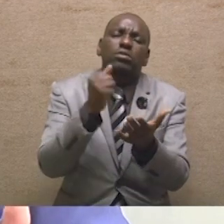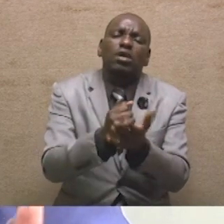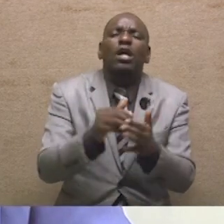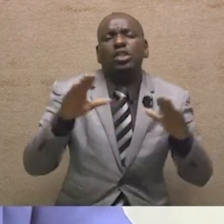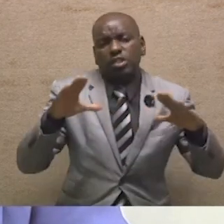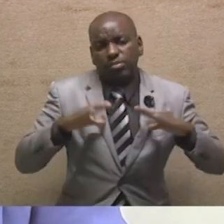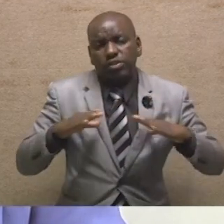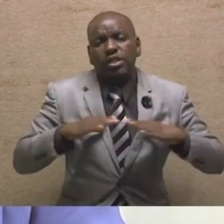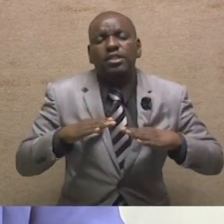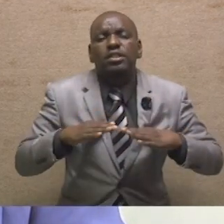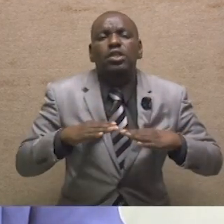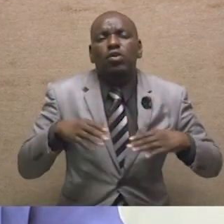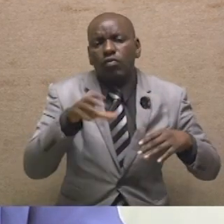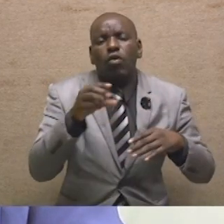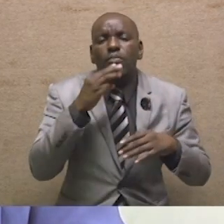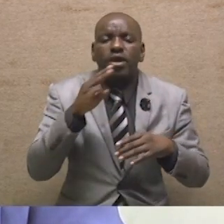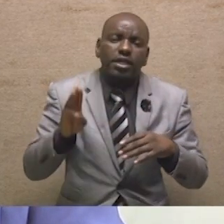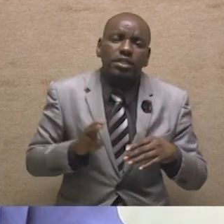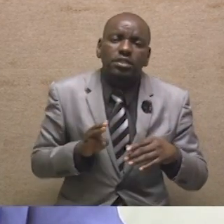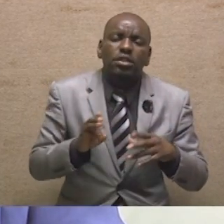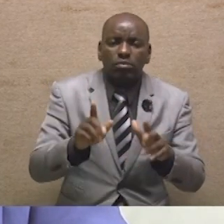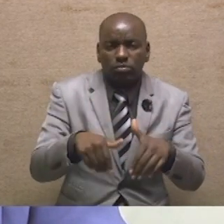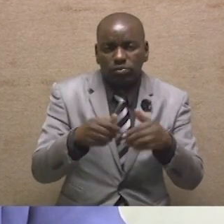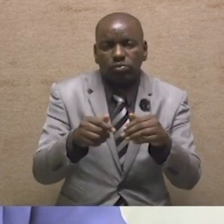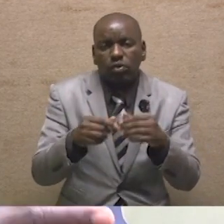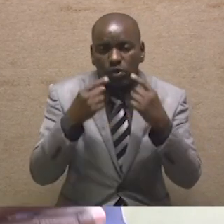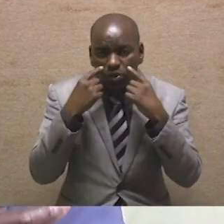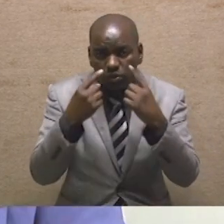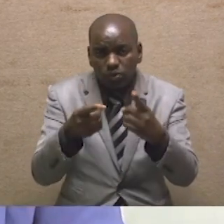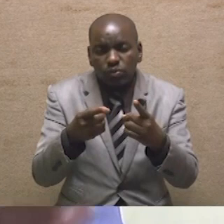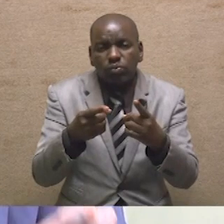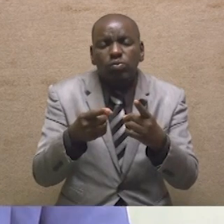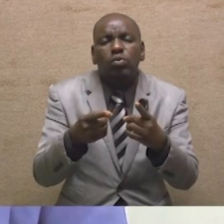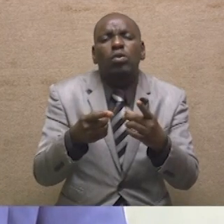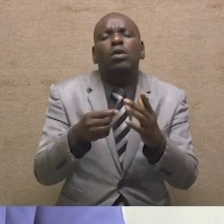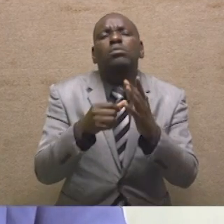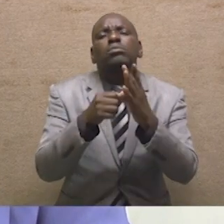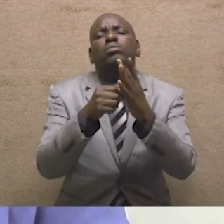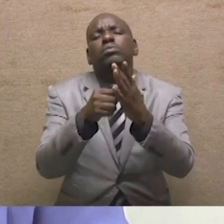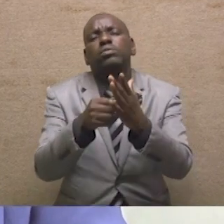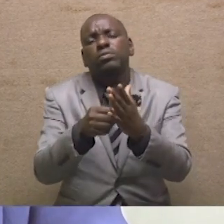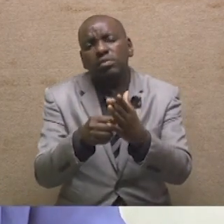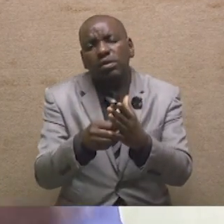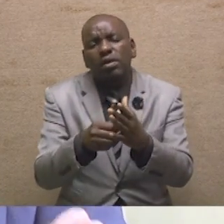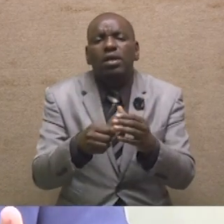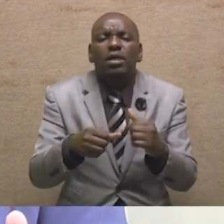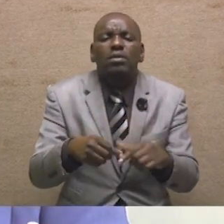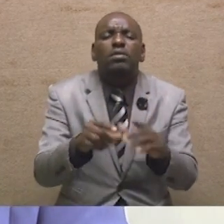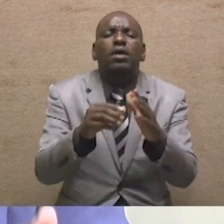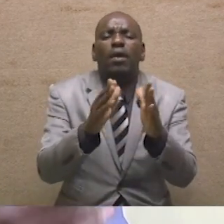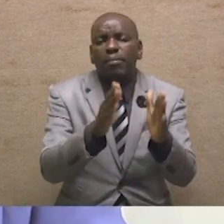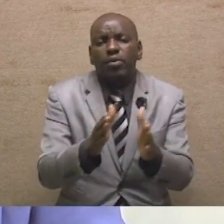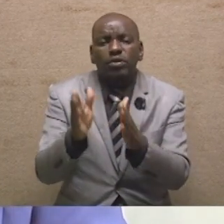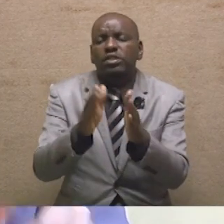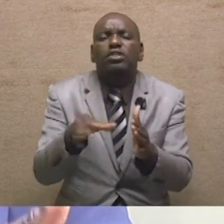children. And it's important that we don't always look to prescribe,